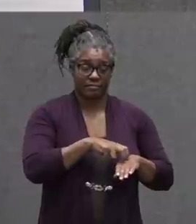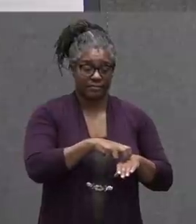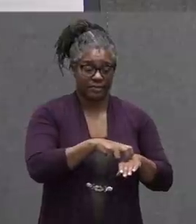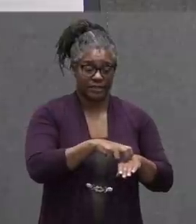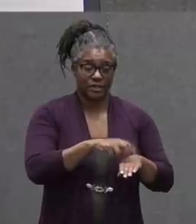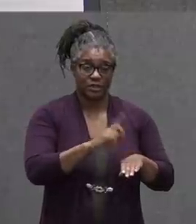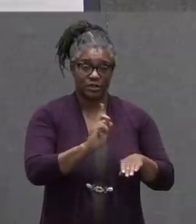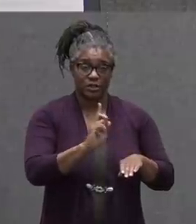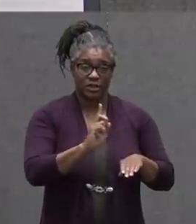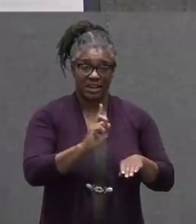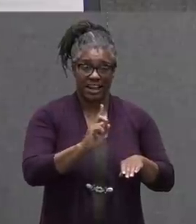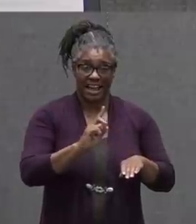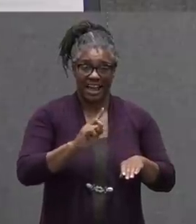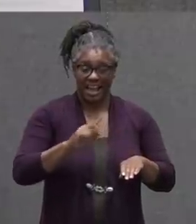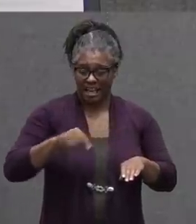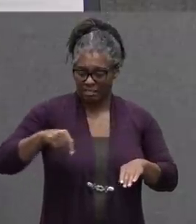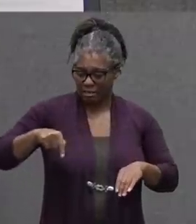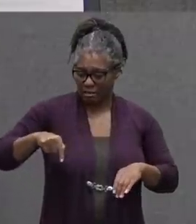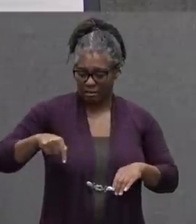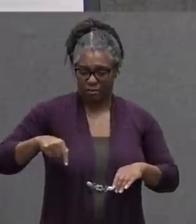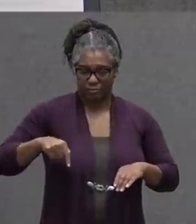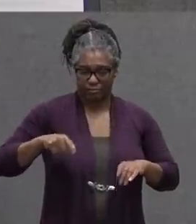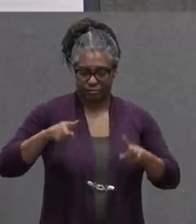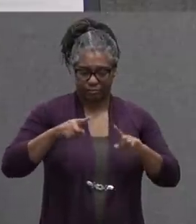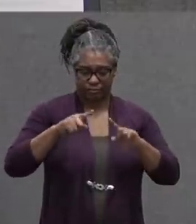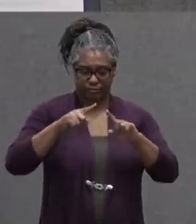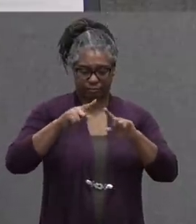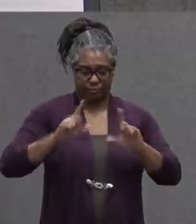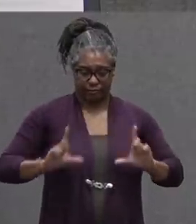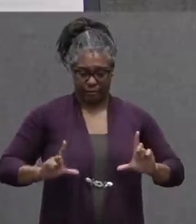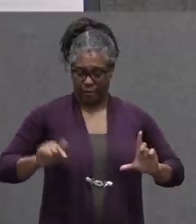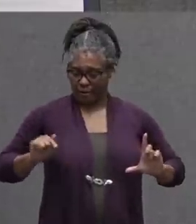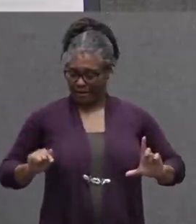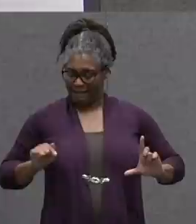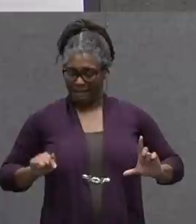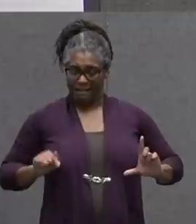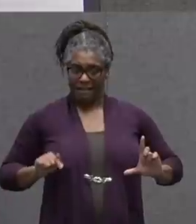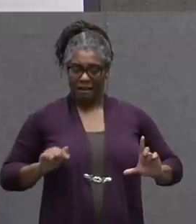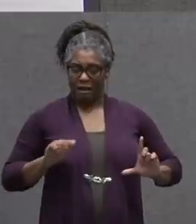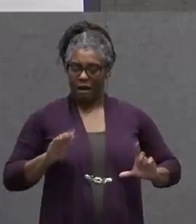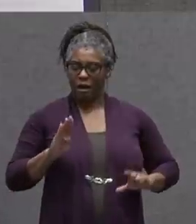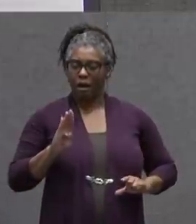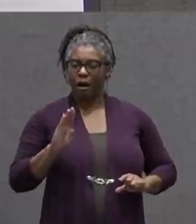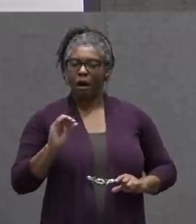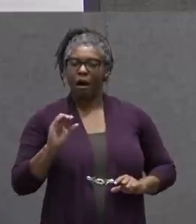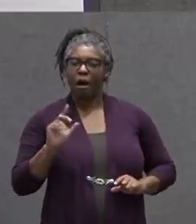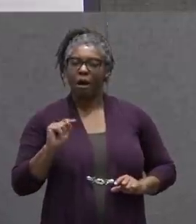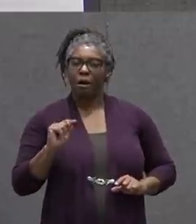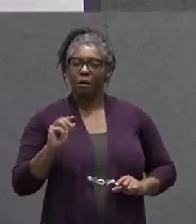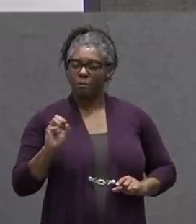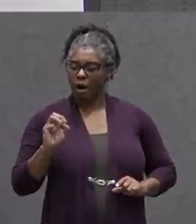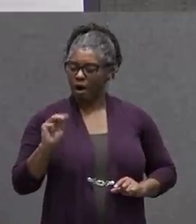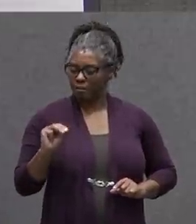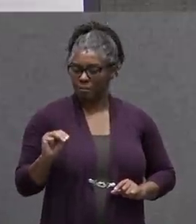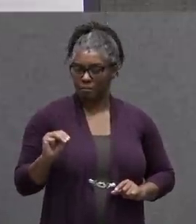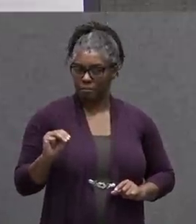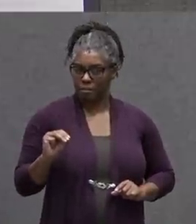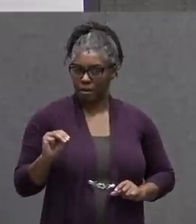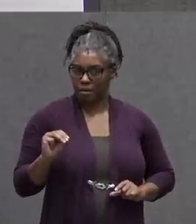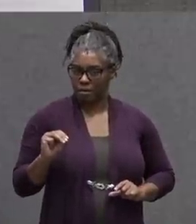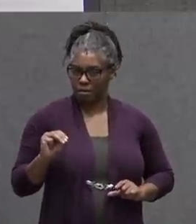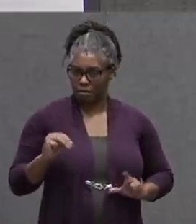map. That's another way that I could describe my visual map in my